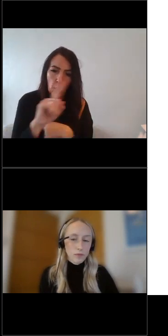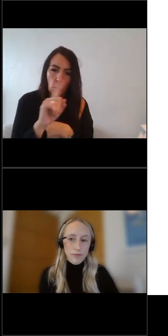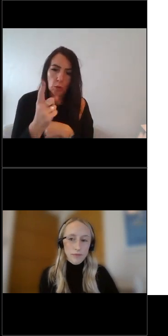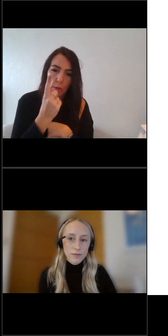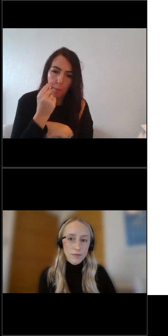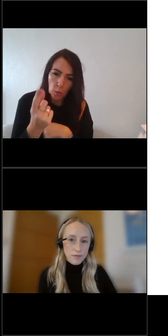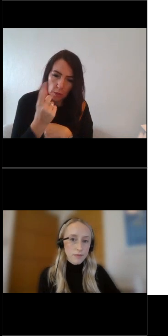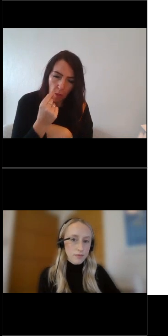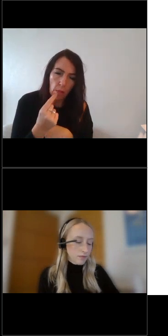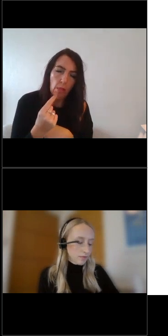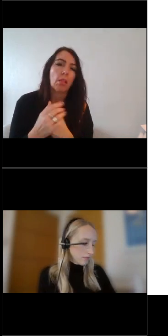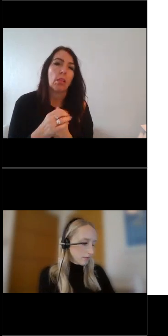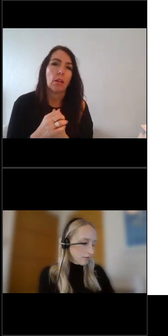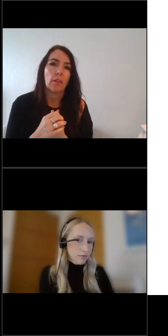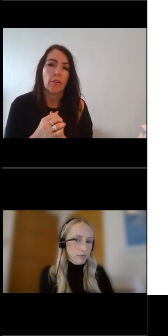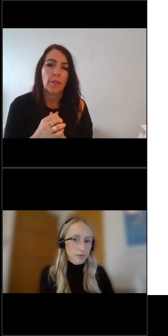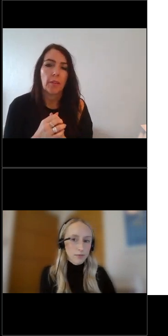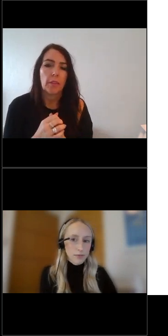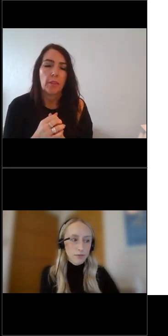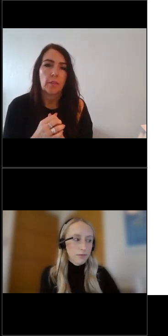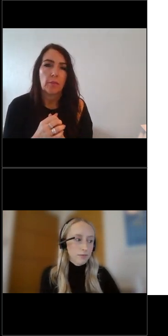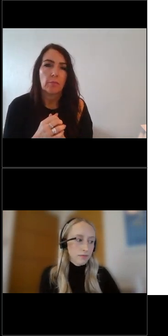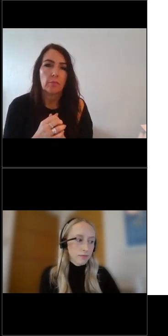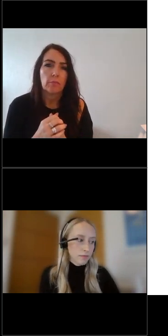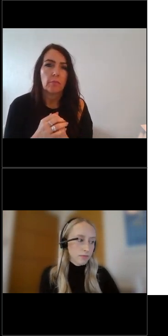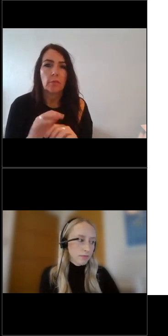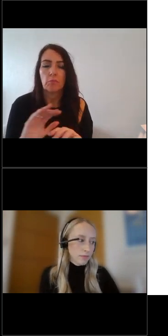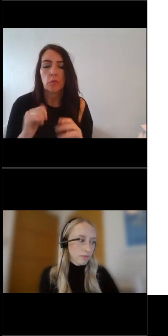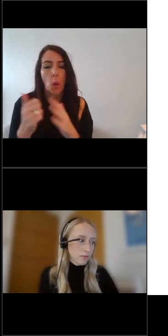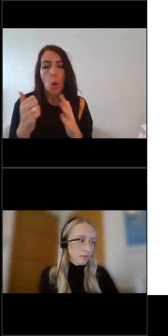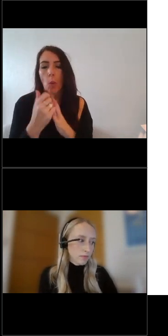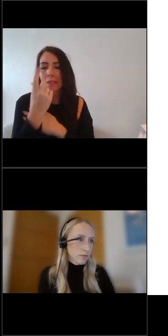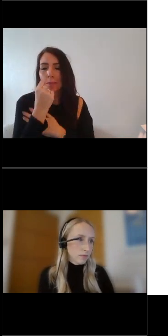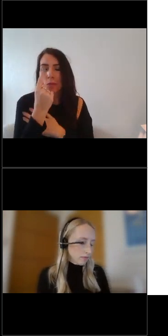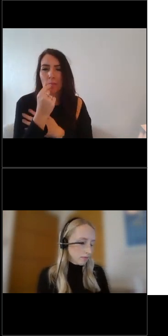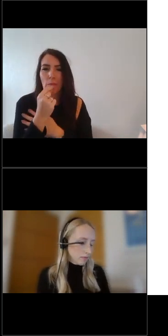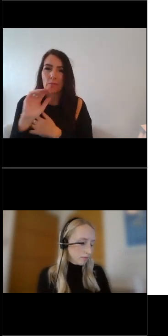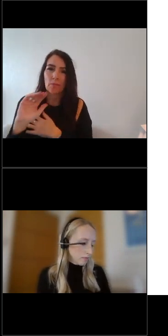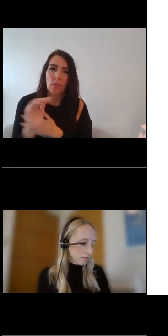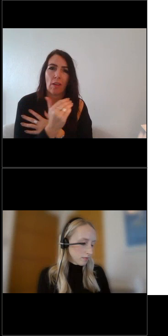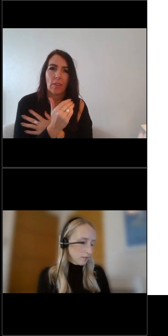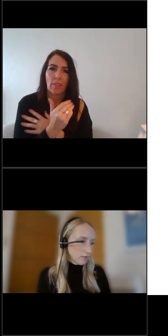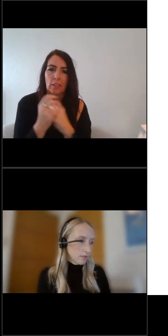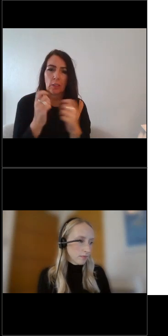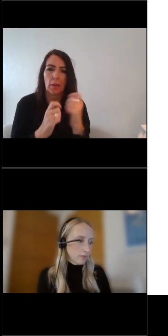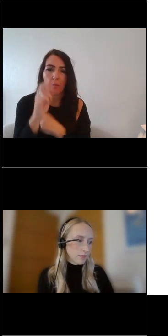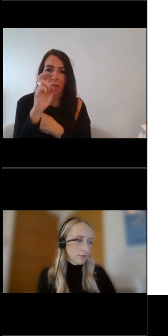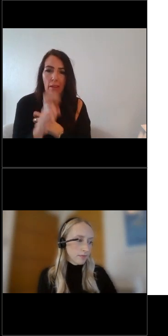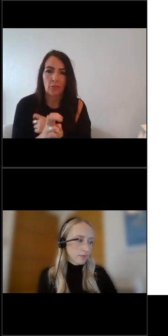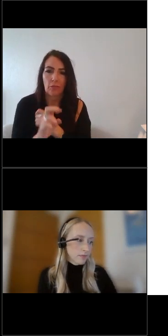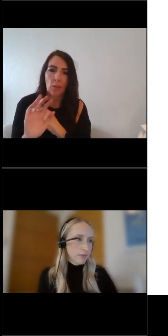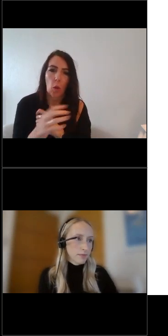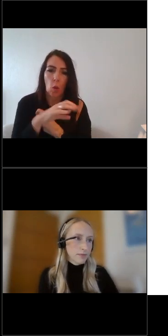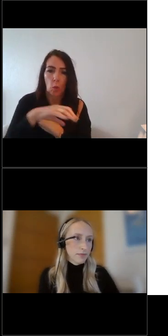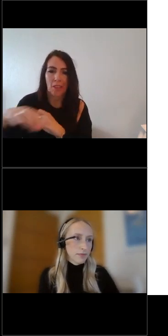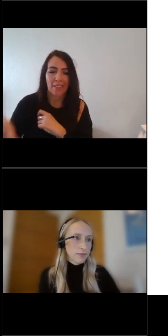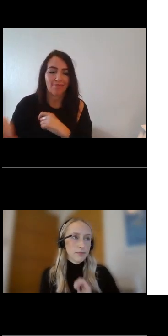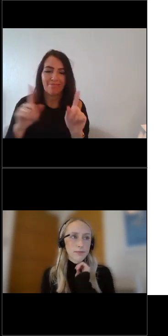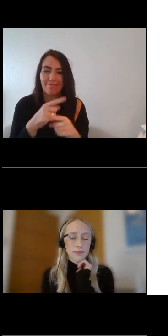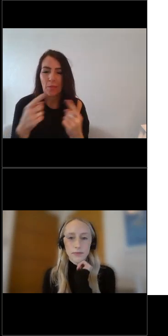in a location. It isn't always possible to put every vehicle electrified in every location,